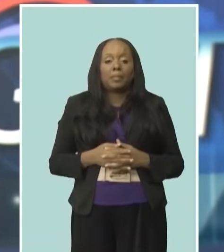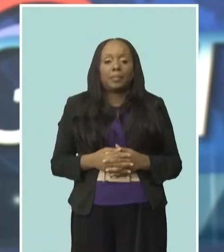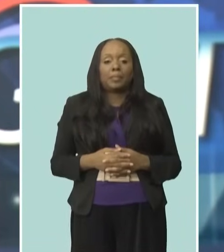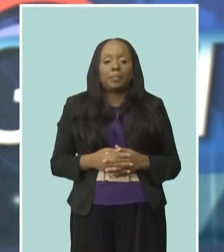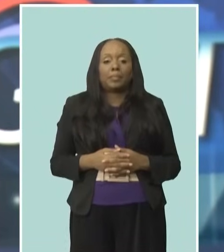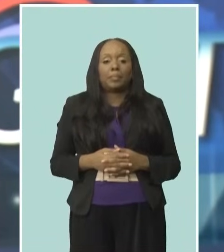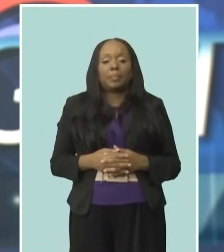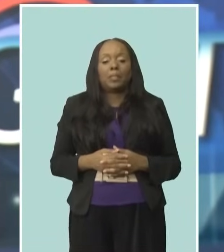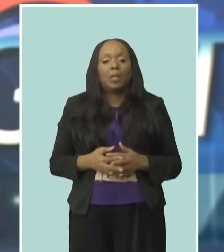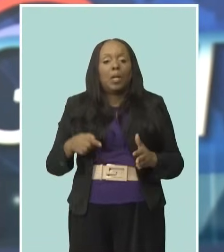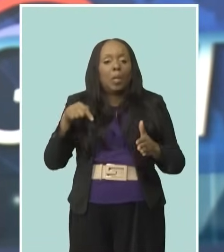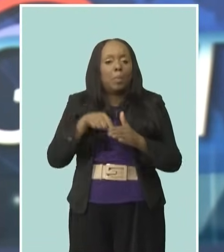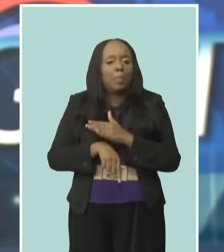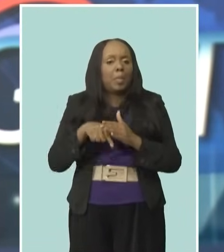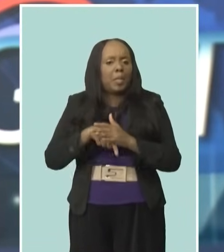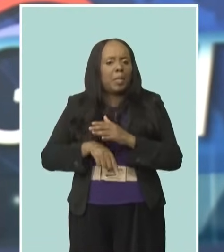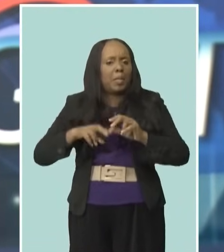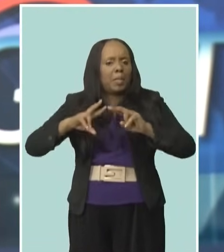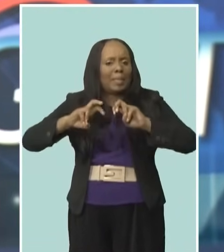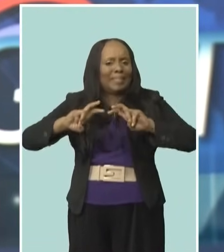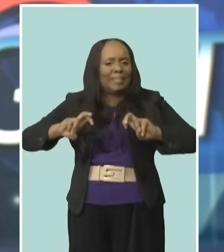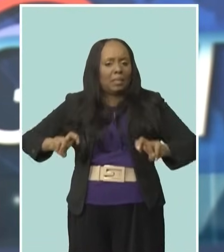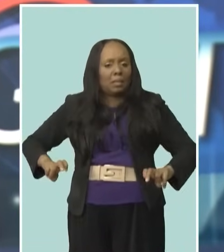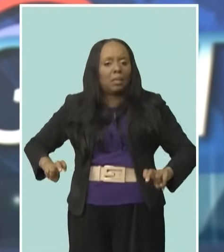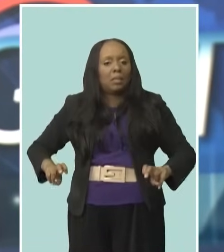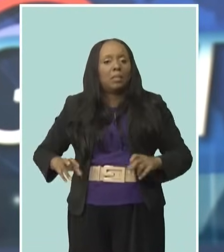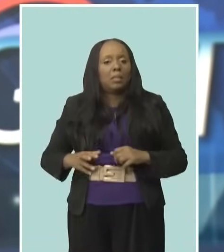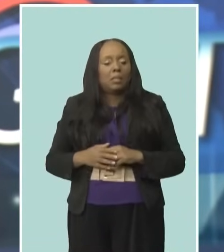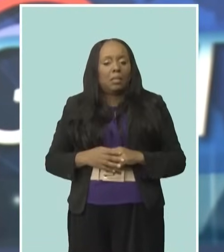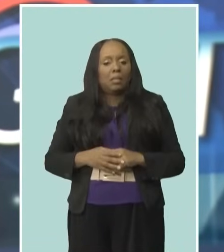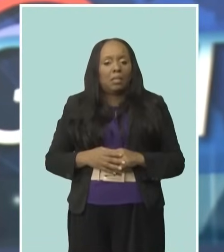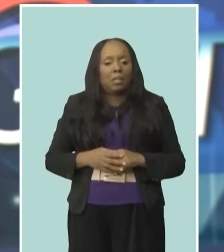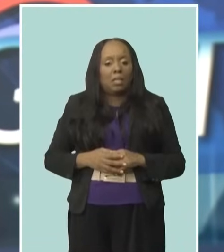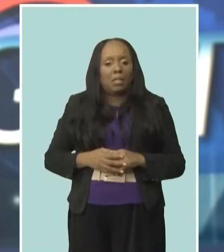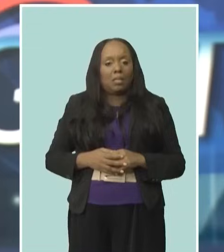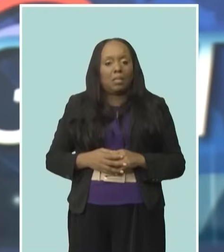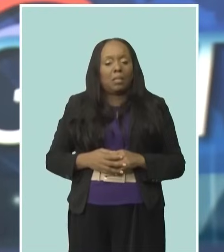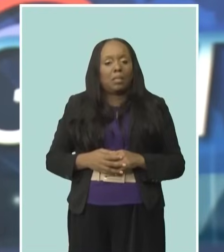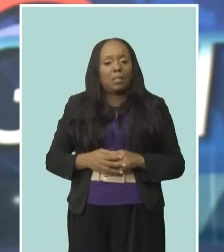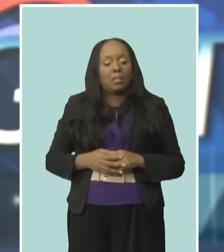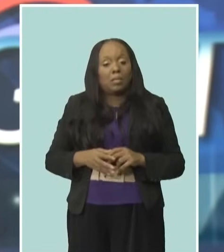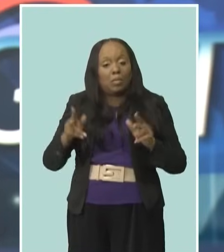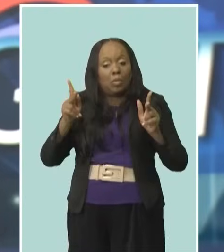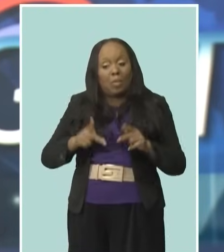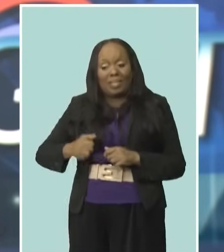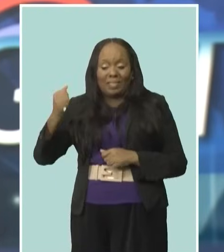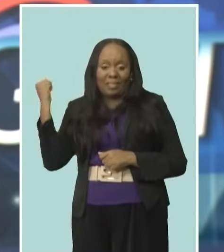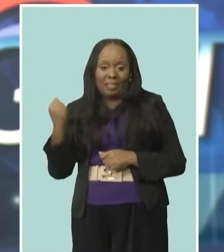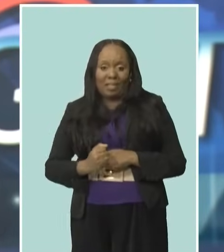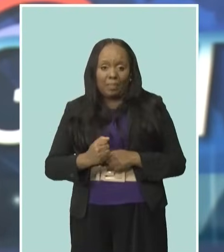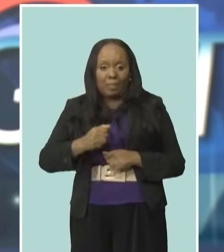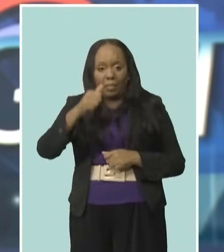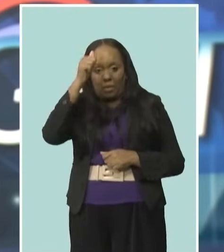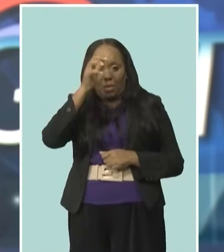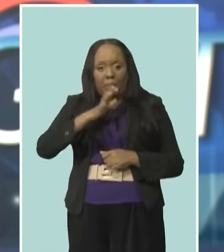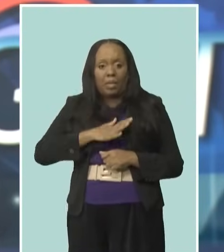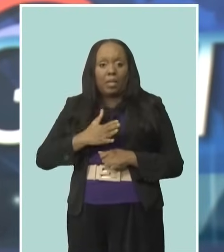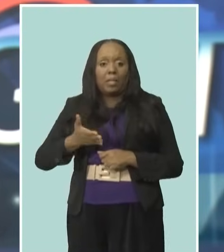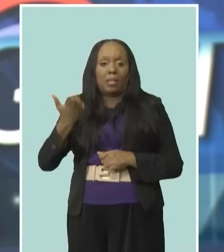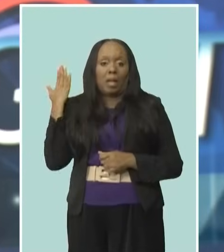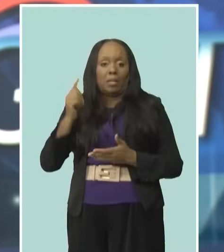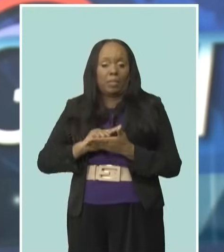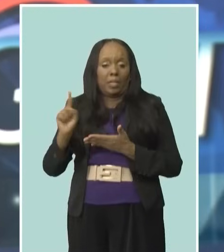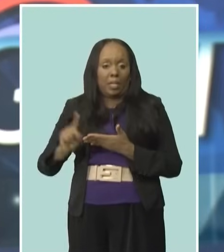A murder investigation is underway with the death of a man who was stabbed at the weekend. Neil Oscar Lane, 41